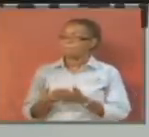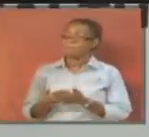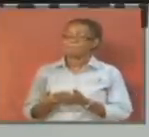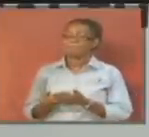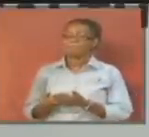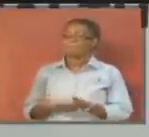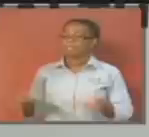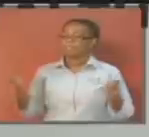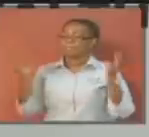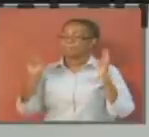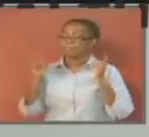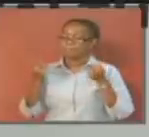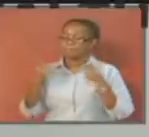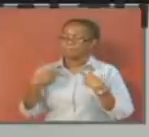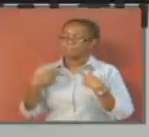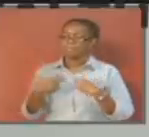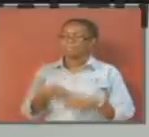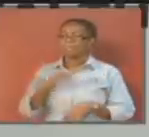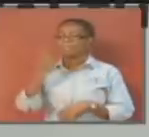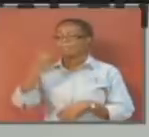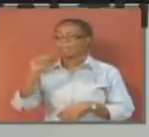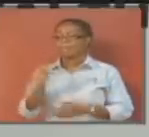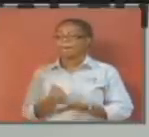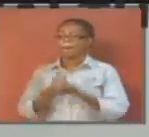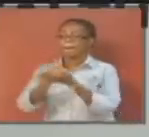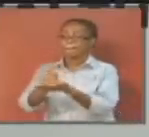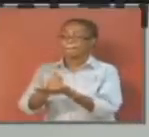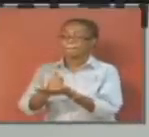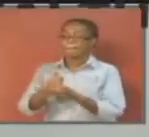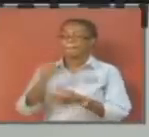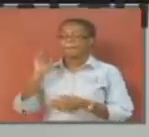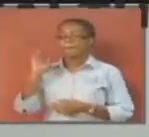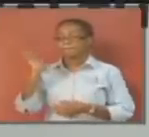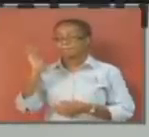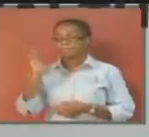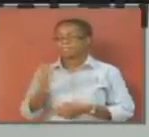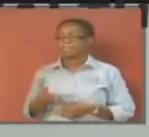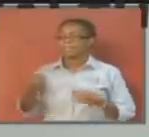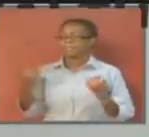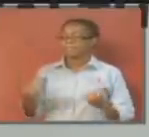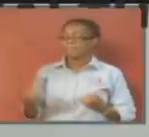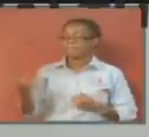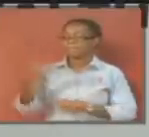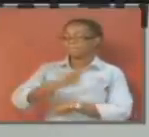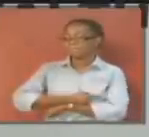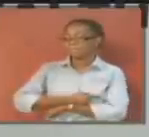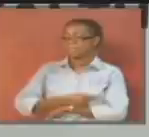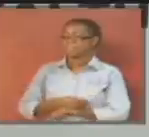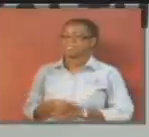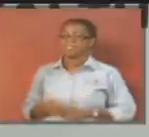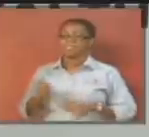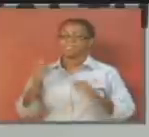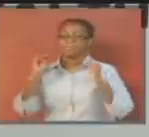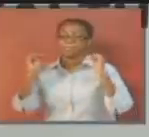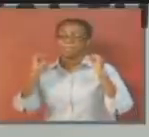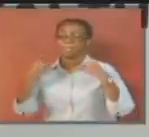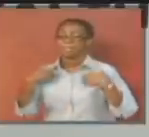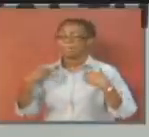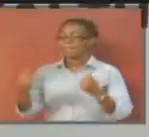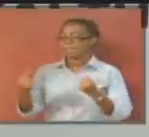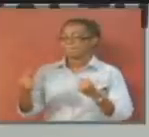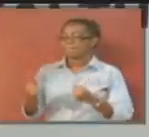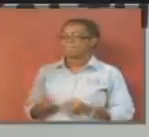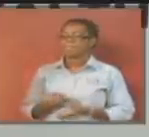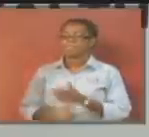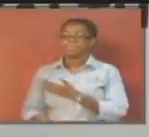Trinidad and Tobago from COVID-19. Just today, the Honorable Terence Deyalsingh, Minister of Health, this morning he received